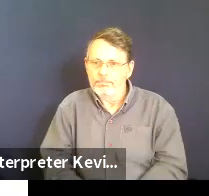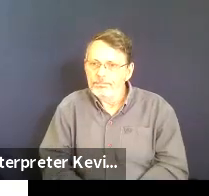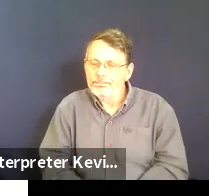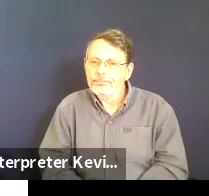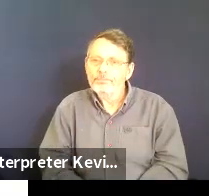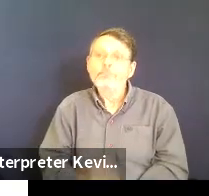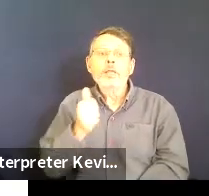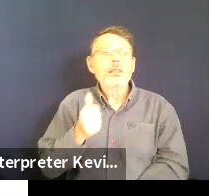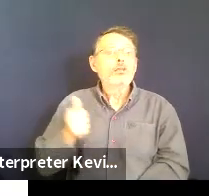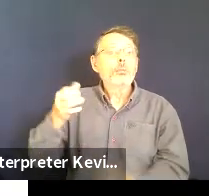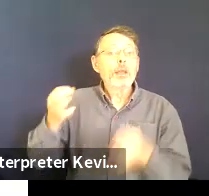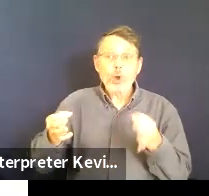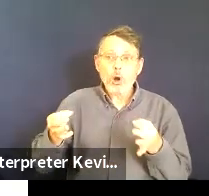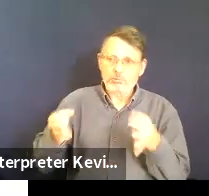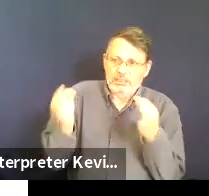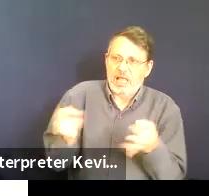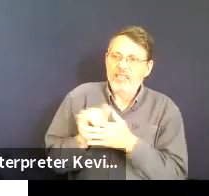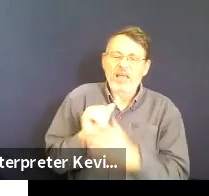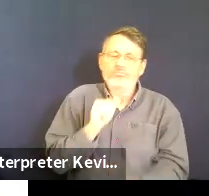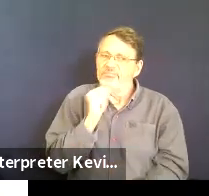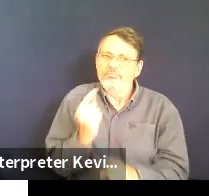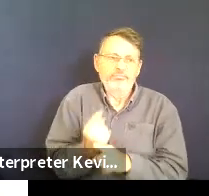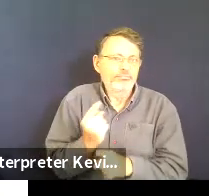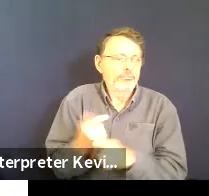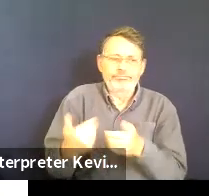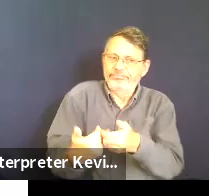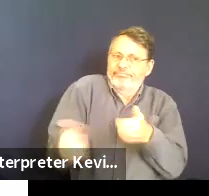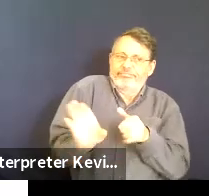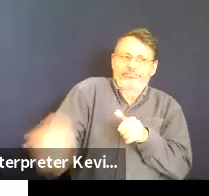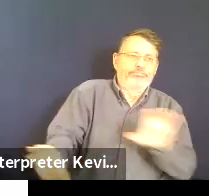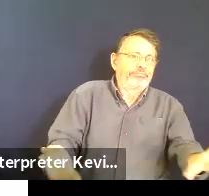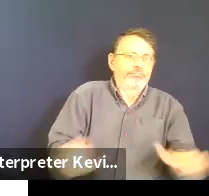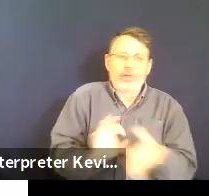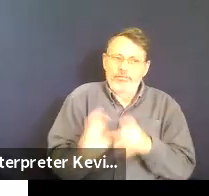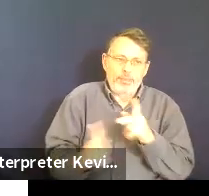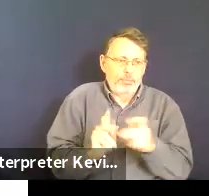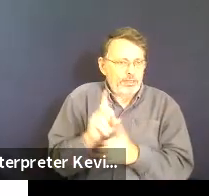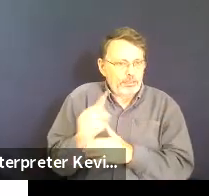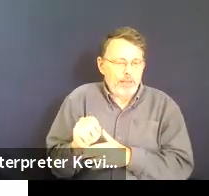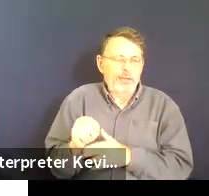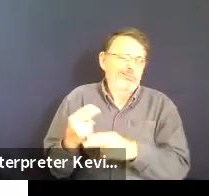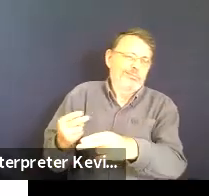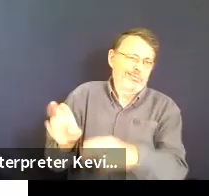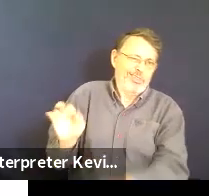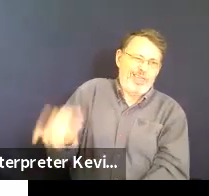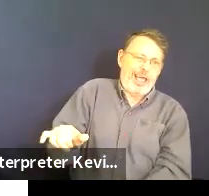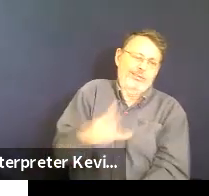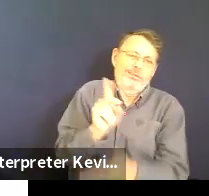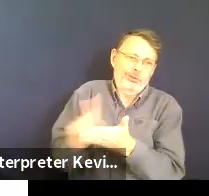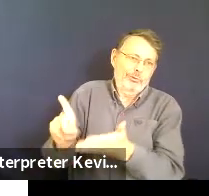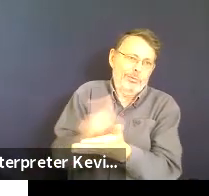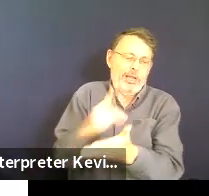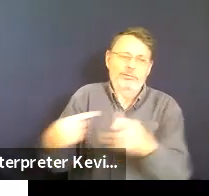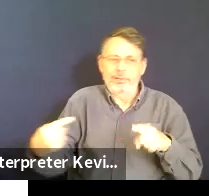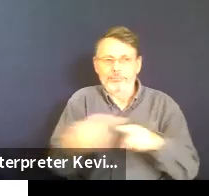The Supreme Court held that the unjustified segregation of people with disabilities constitutes discrimination in violation of Title